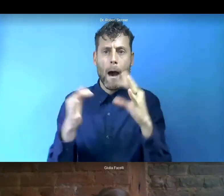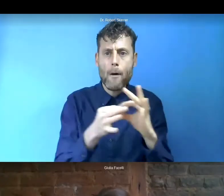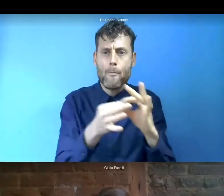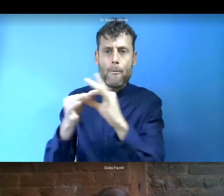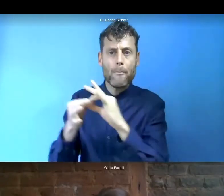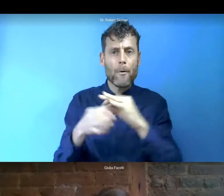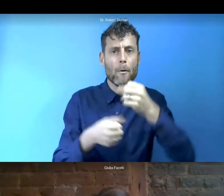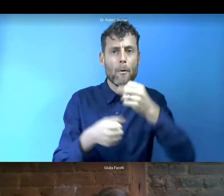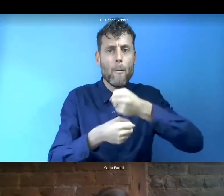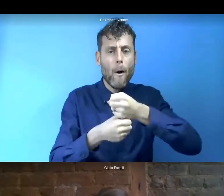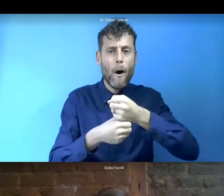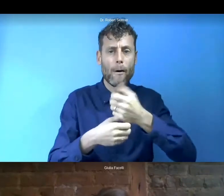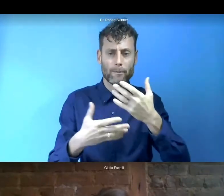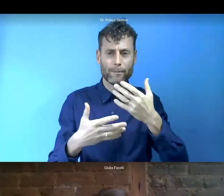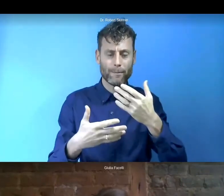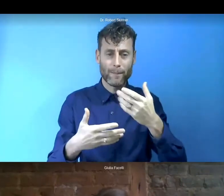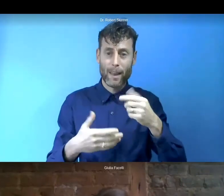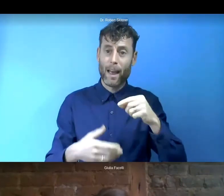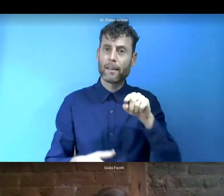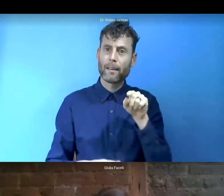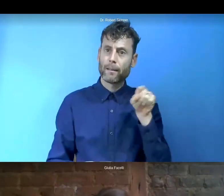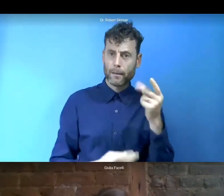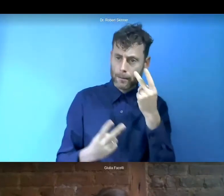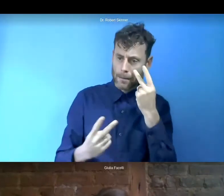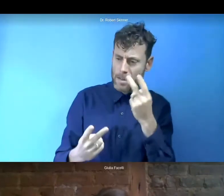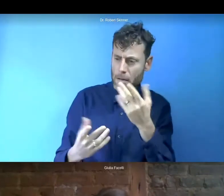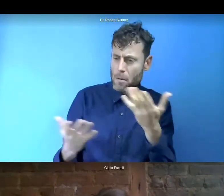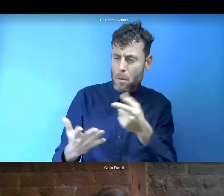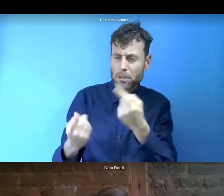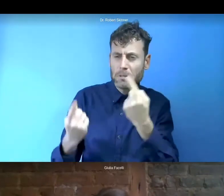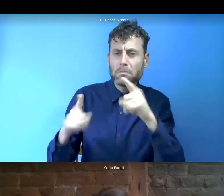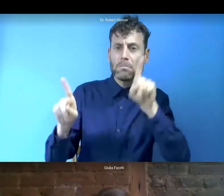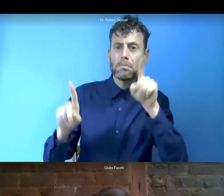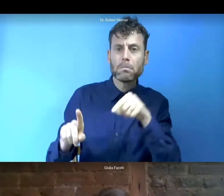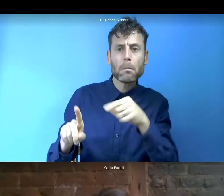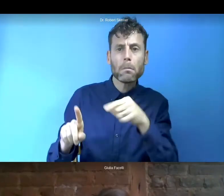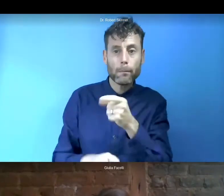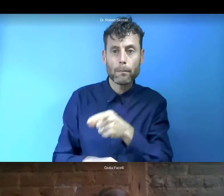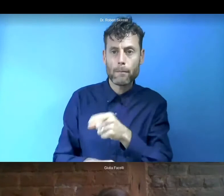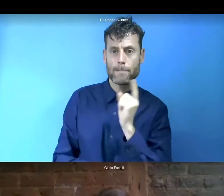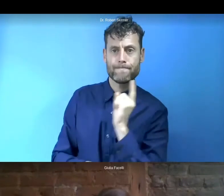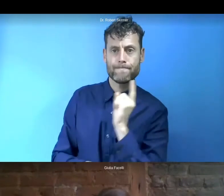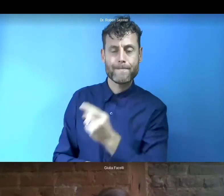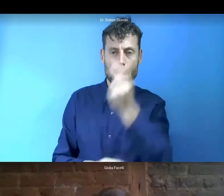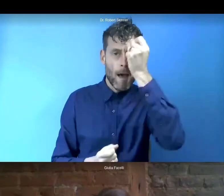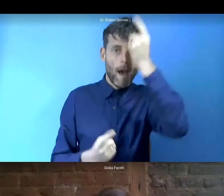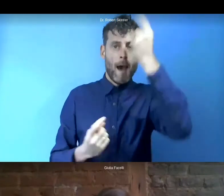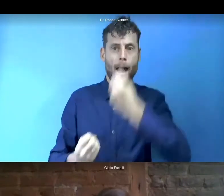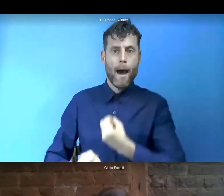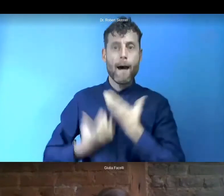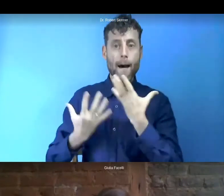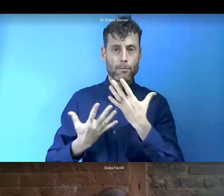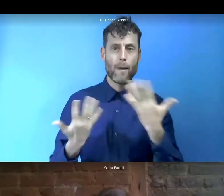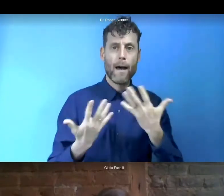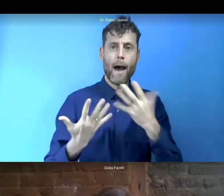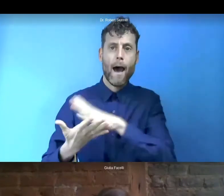can constitute a great source of inspiration for the cities. I would say as well, the ROC website, for example, is a good source